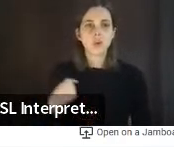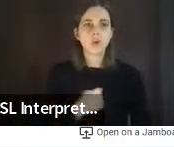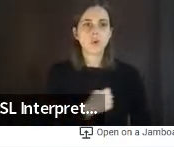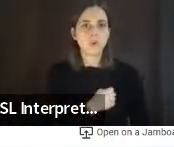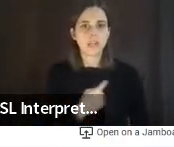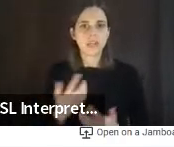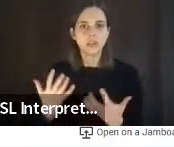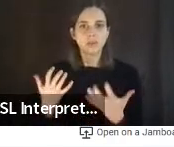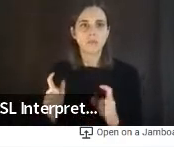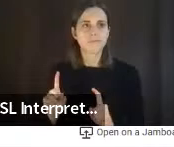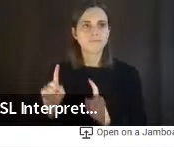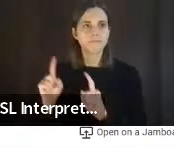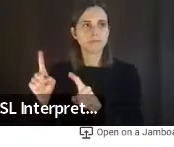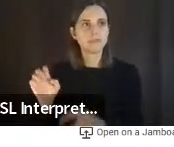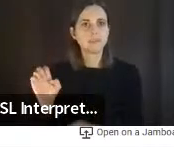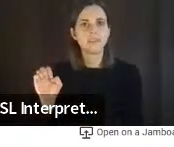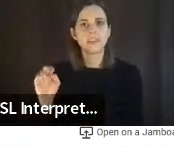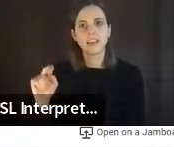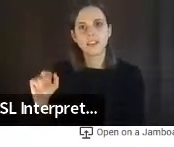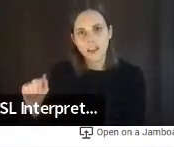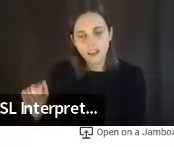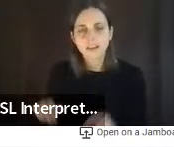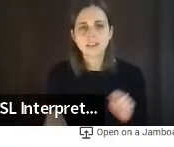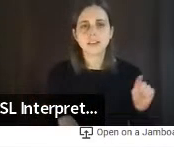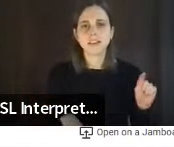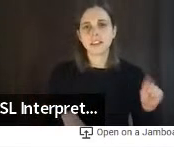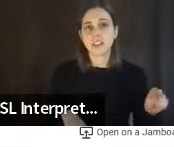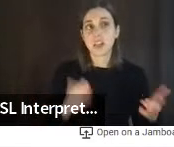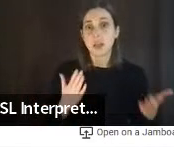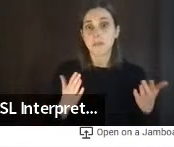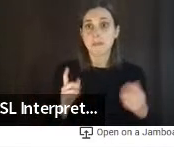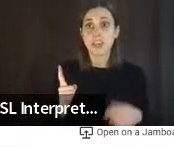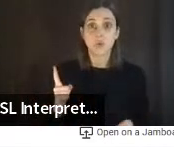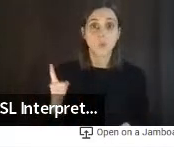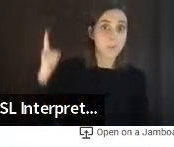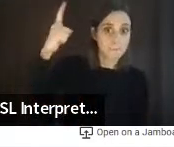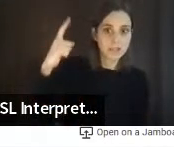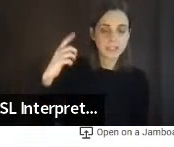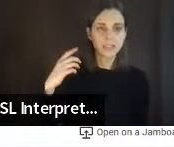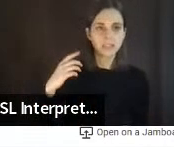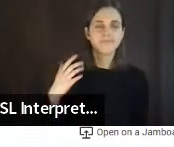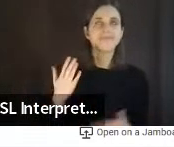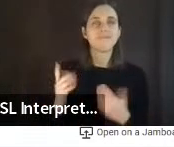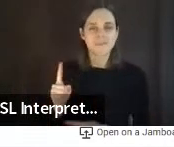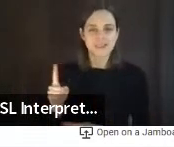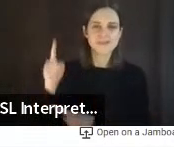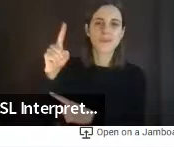don't know, maybe Seattle when I wasn't paying attention. But the point is there was widespread support